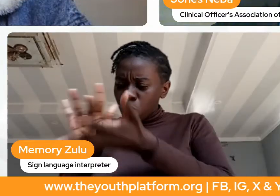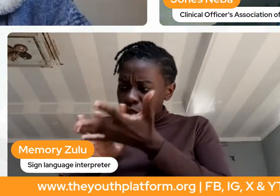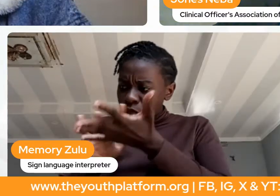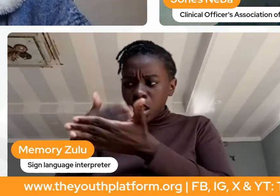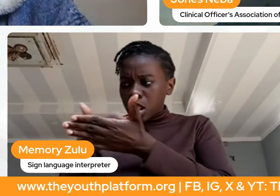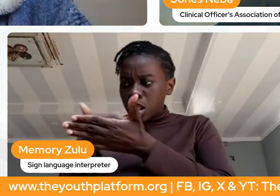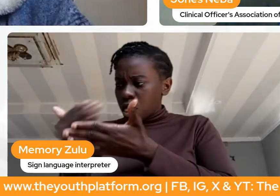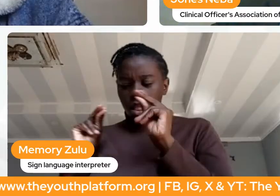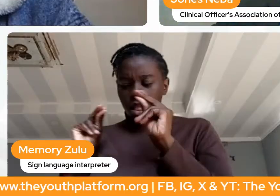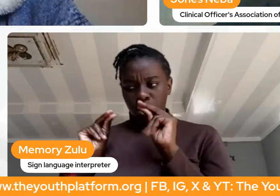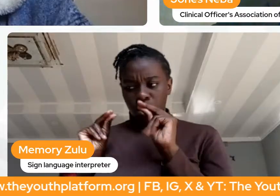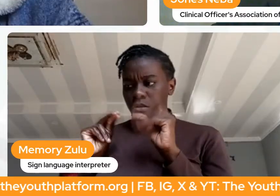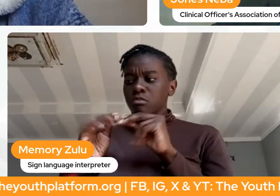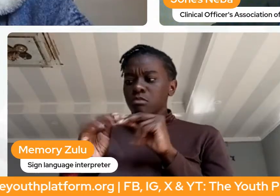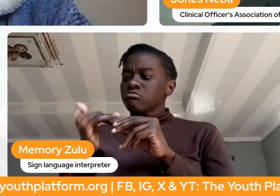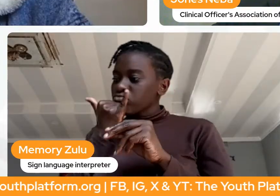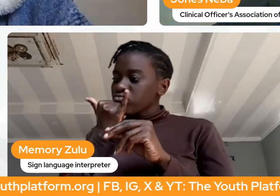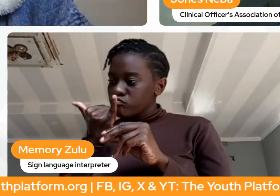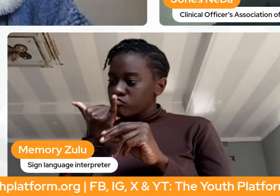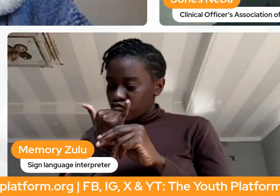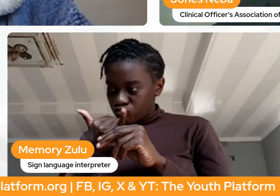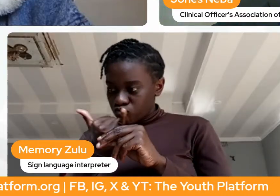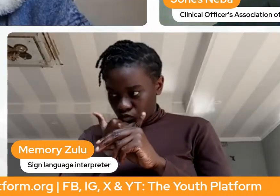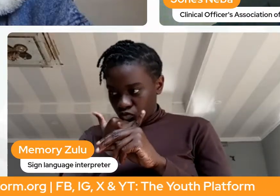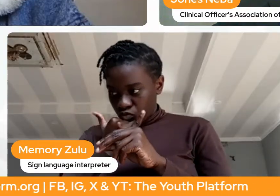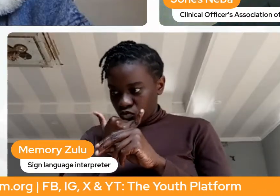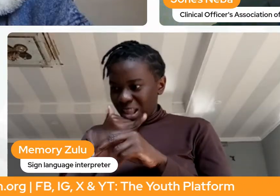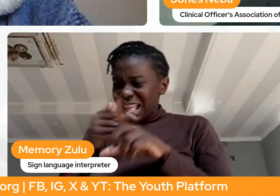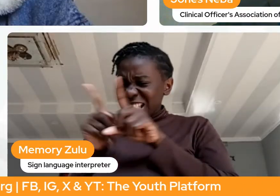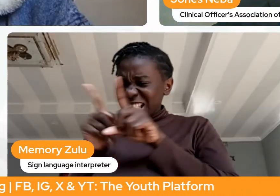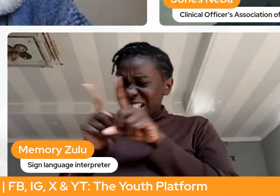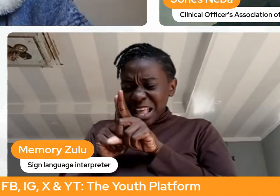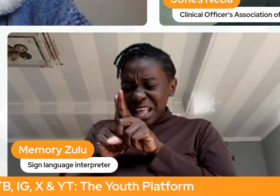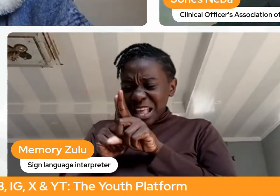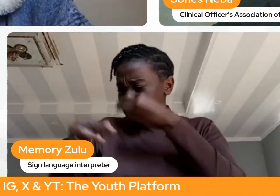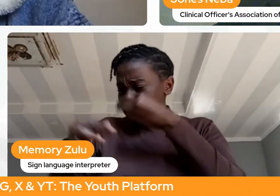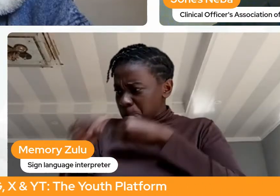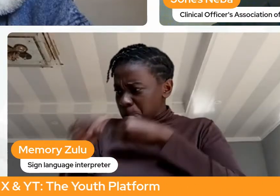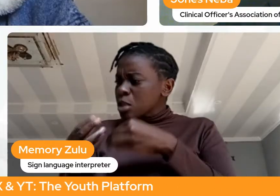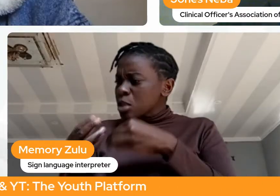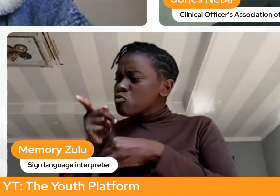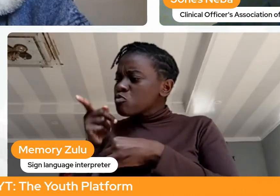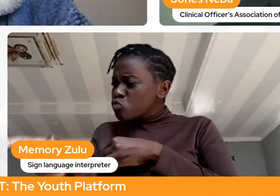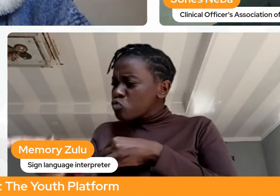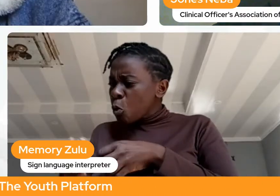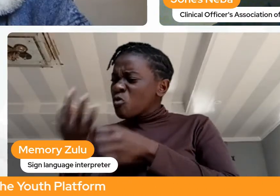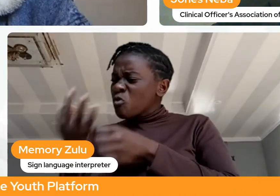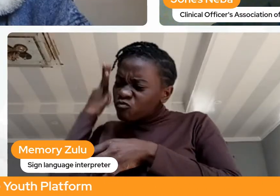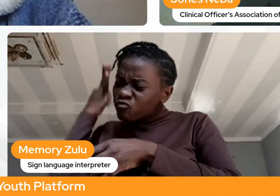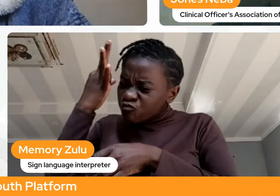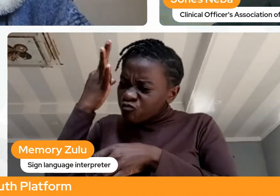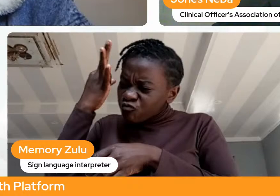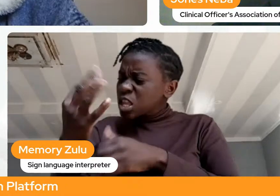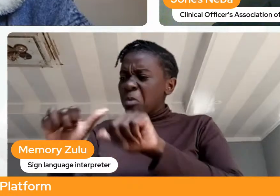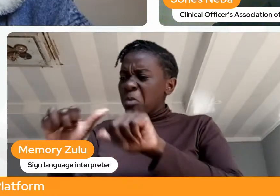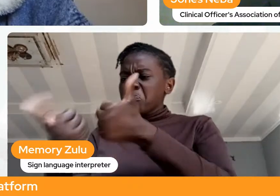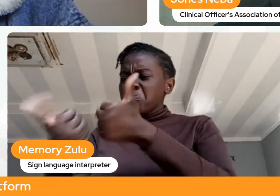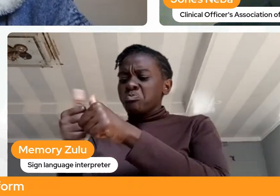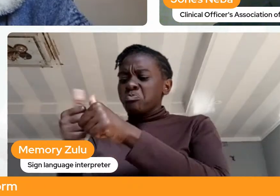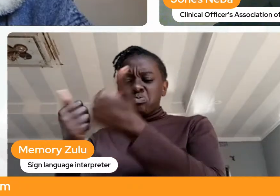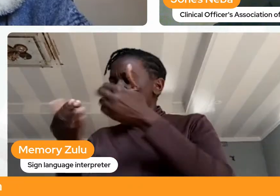like infertility or chronic pain at times that they might be experiencing, as well